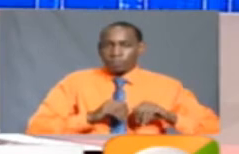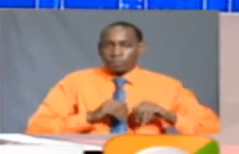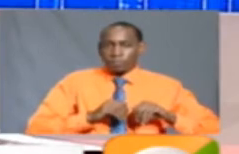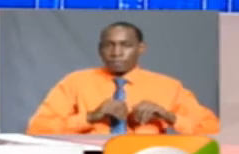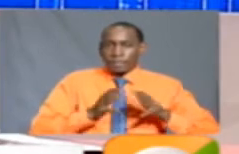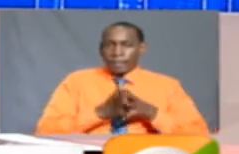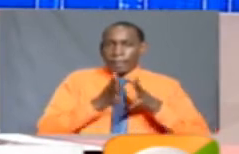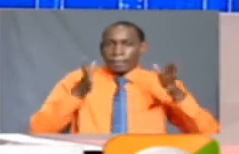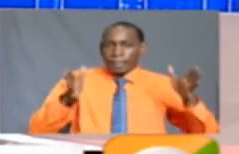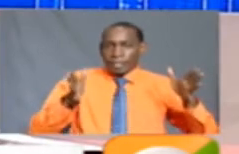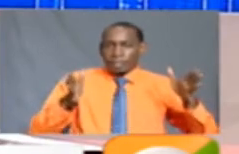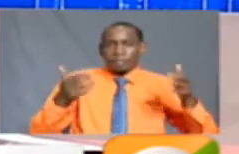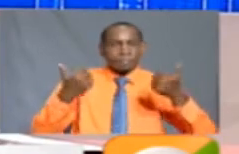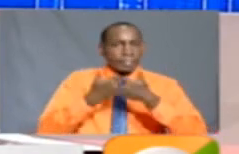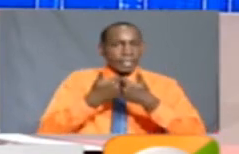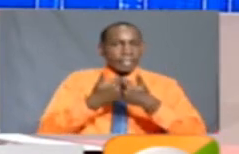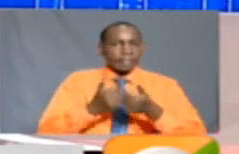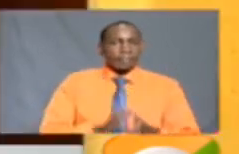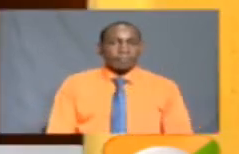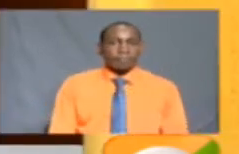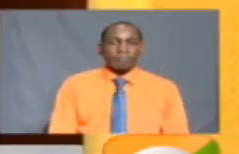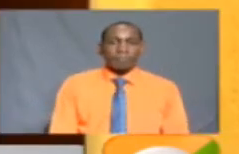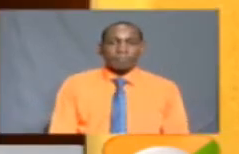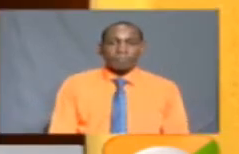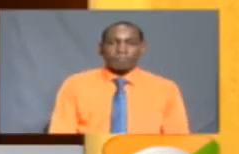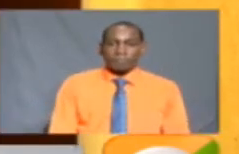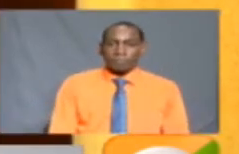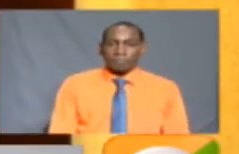a major threat.